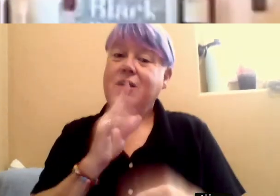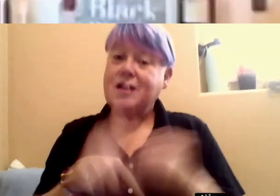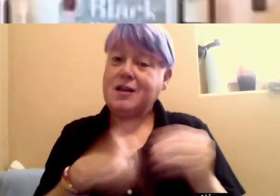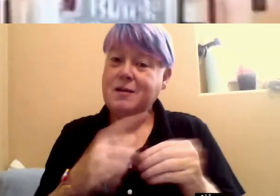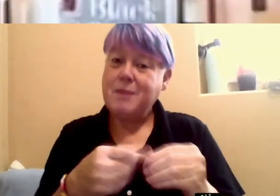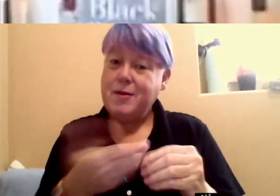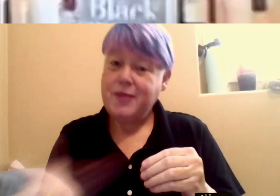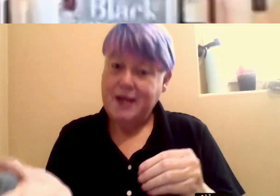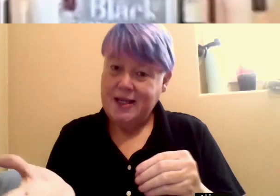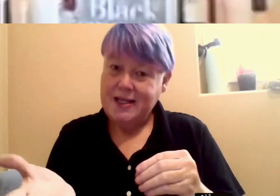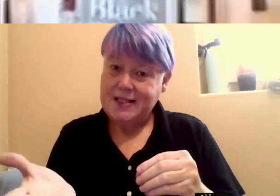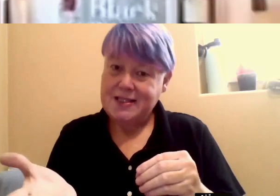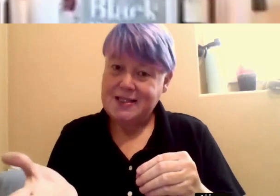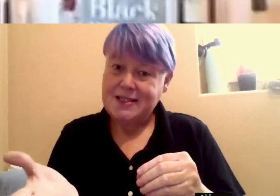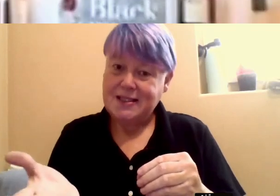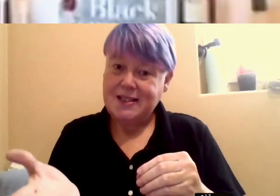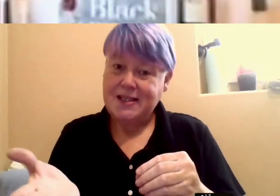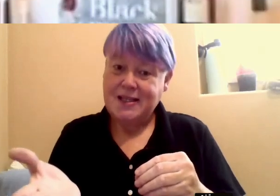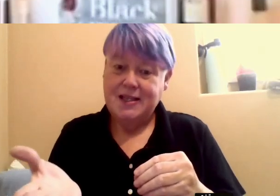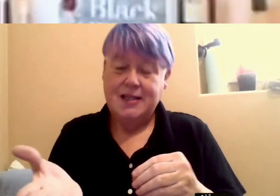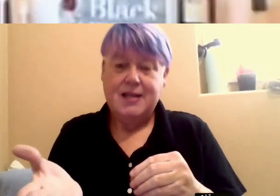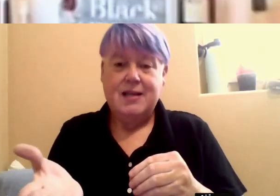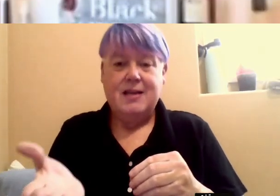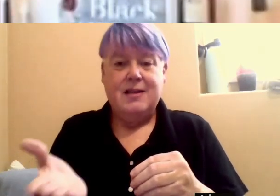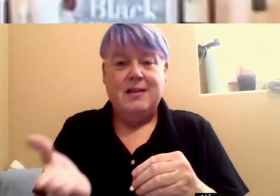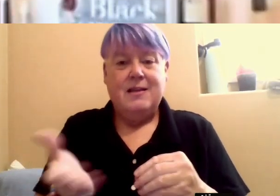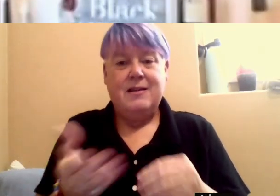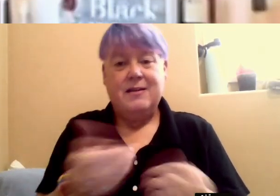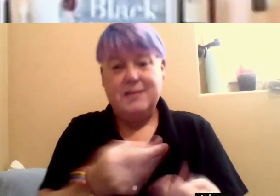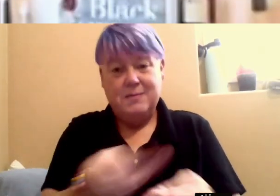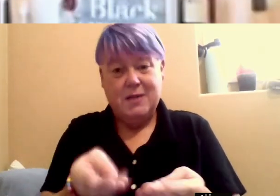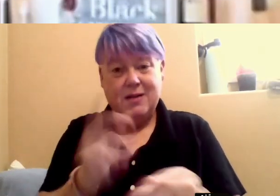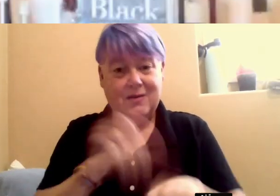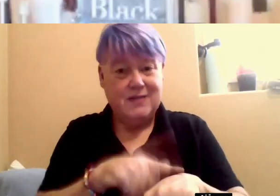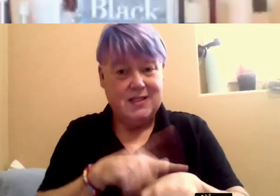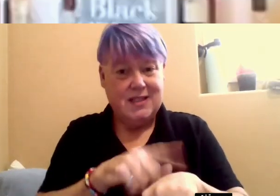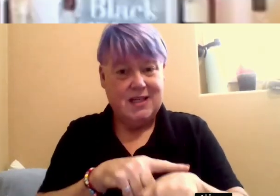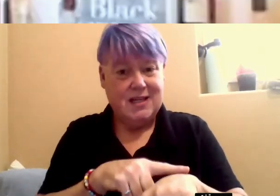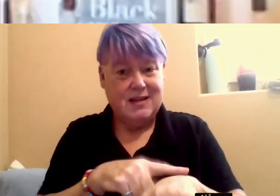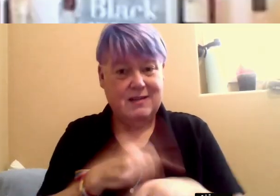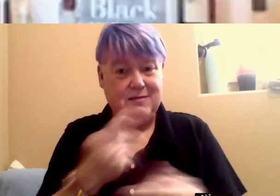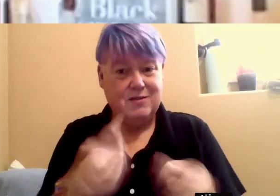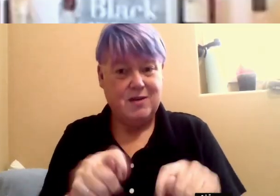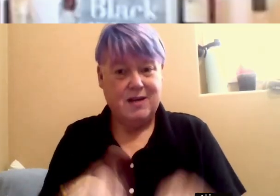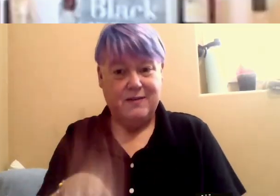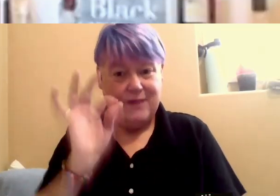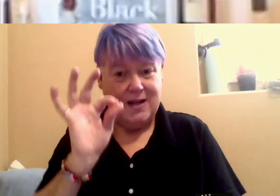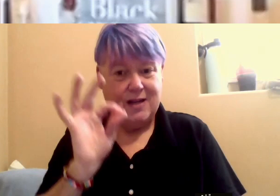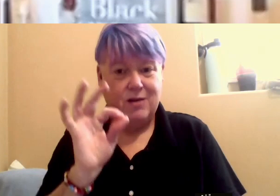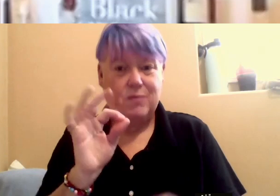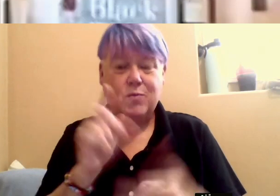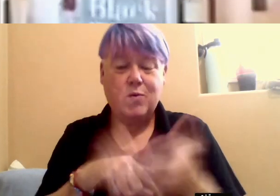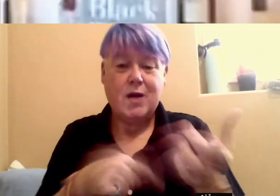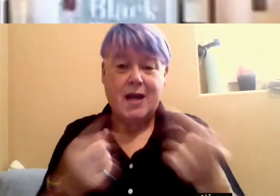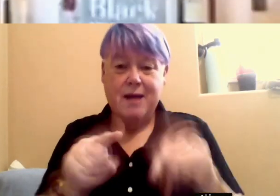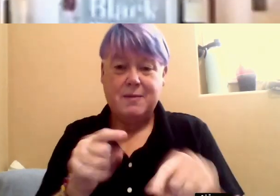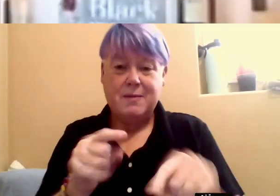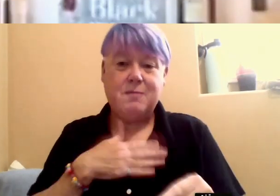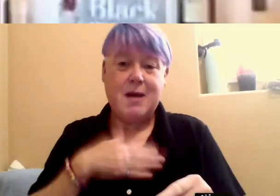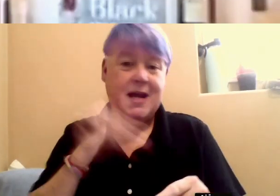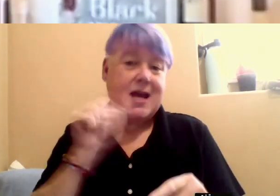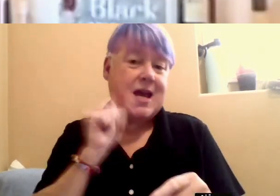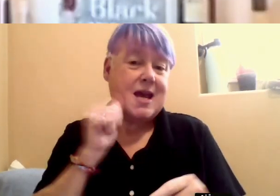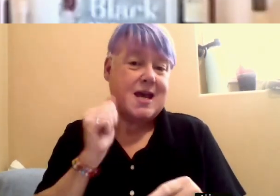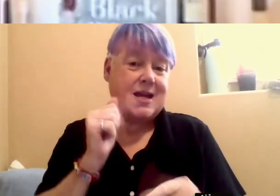really spent a lot of time on. So, like, I spent a lot of time trying to figure out what happened to my auntie, and I spent a lot of time trying to figure out what happened